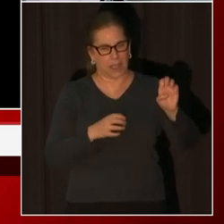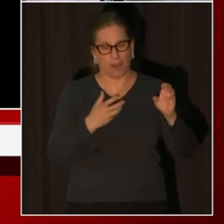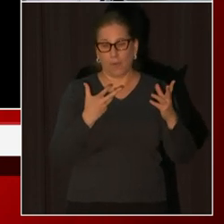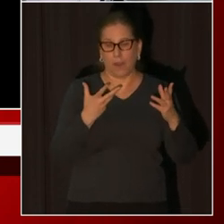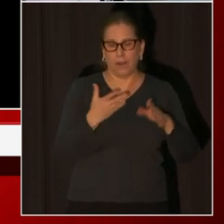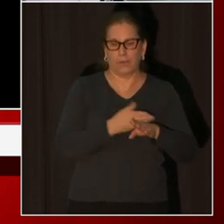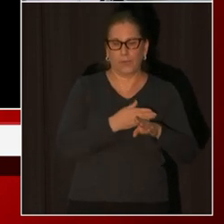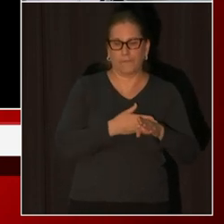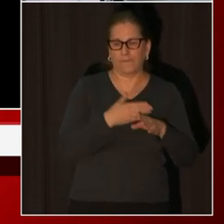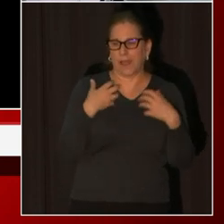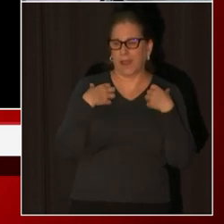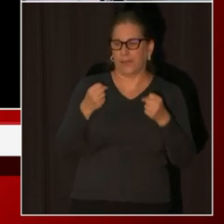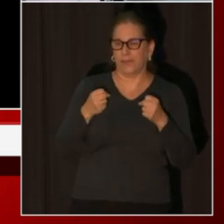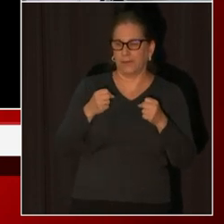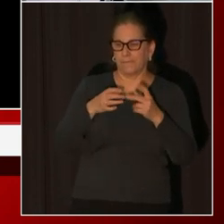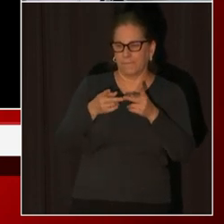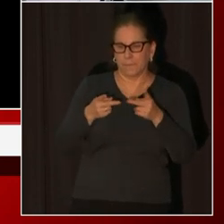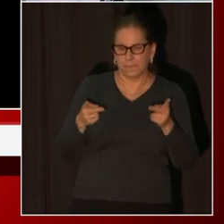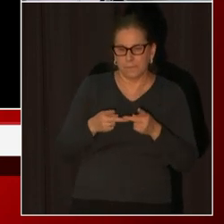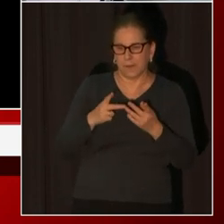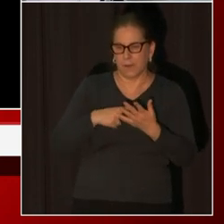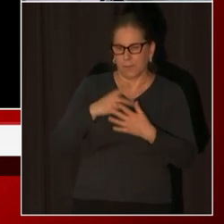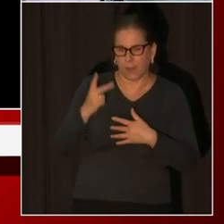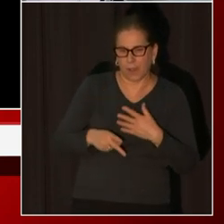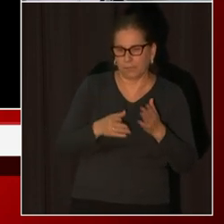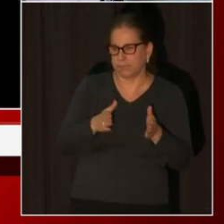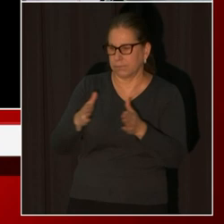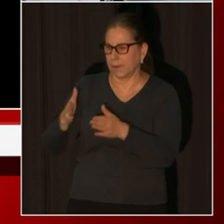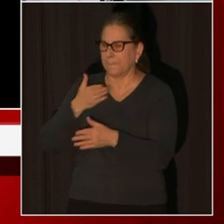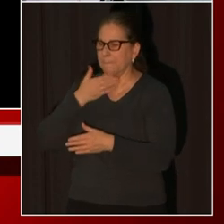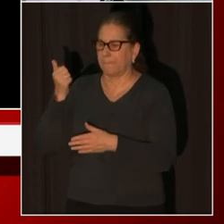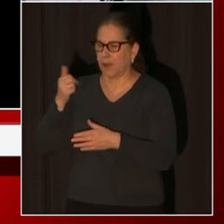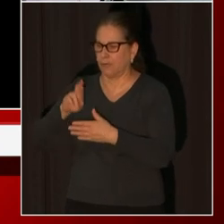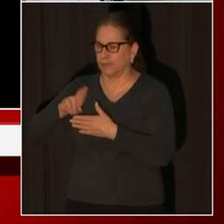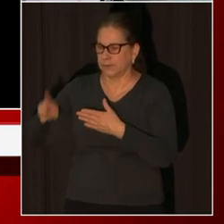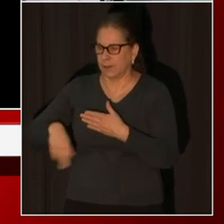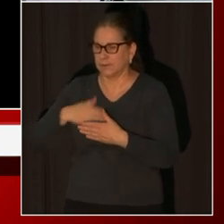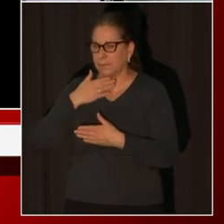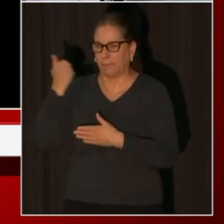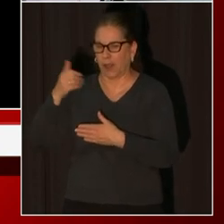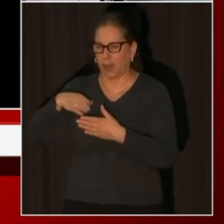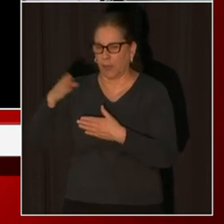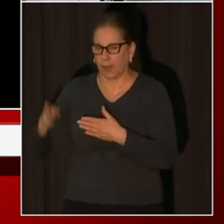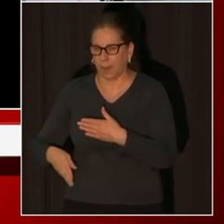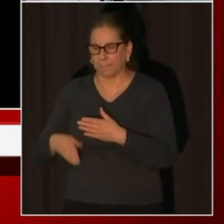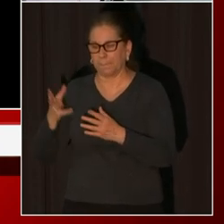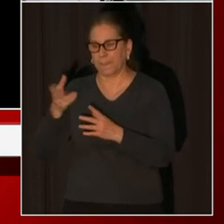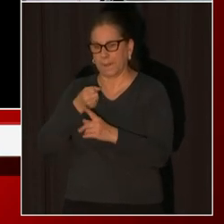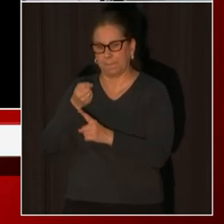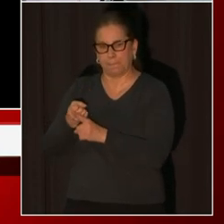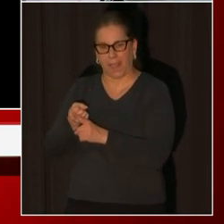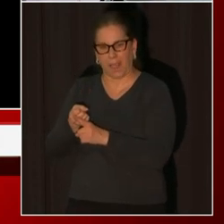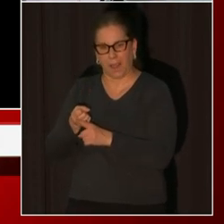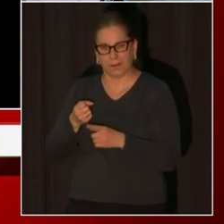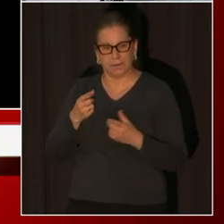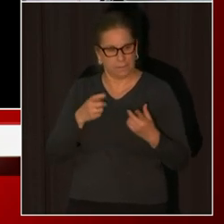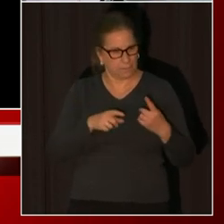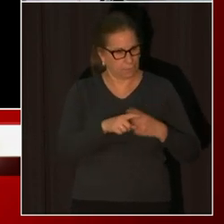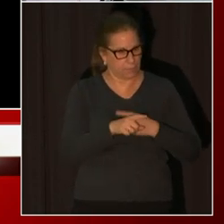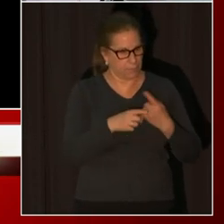for populations who are disproportionately impacted by certain health